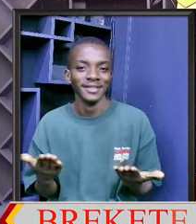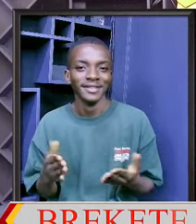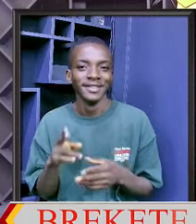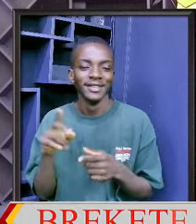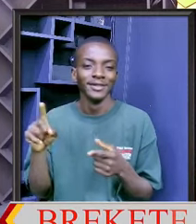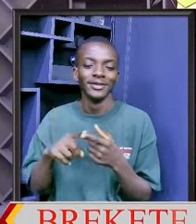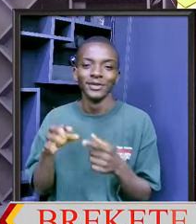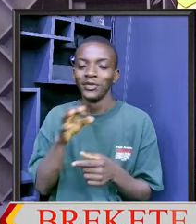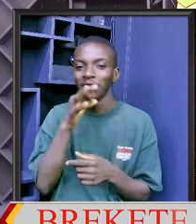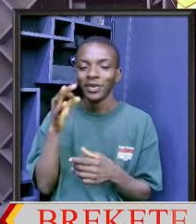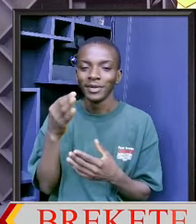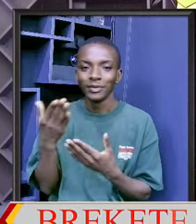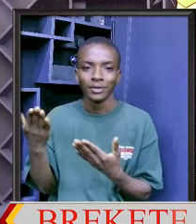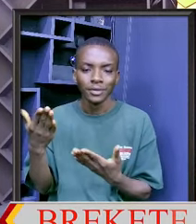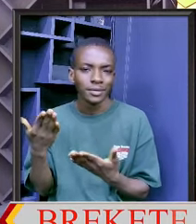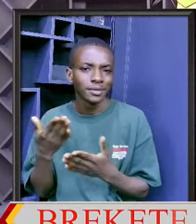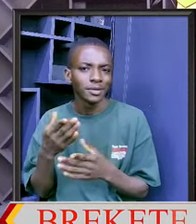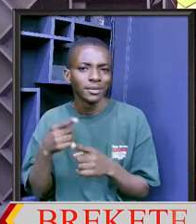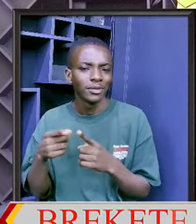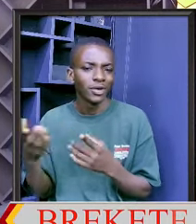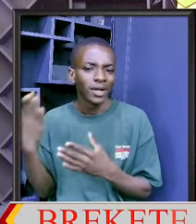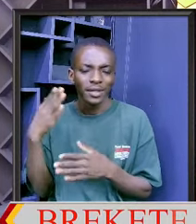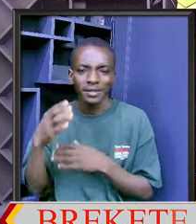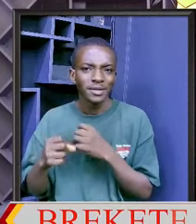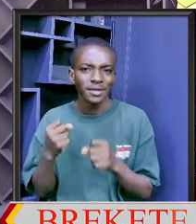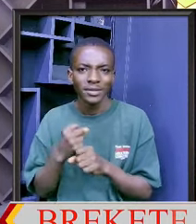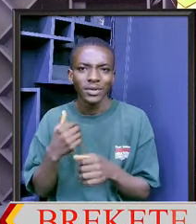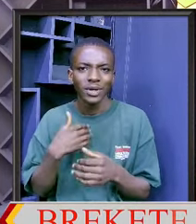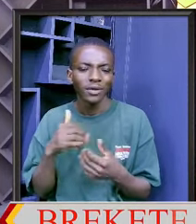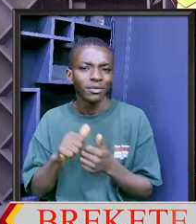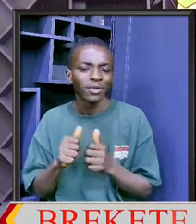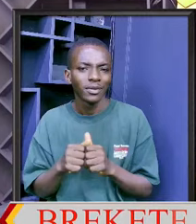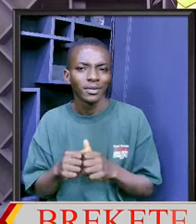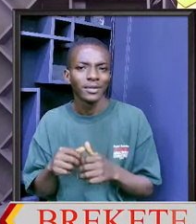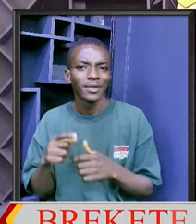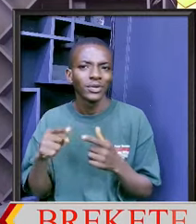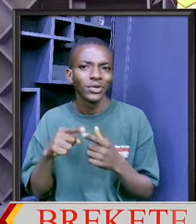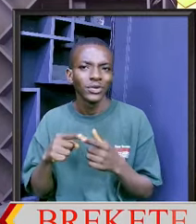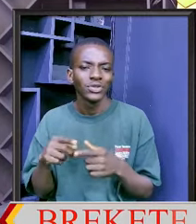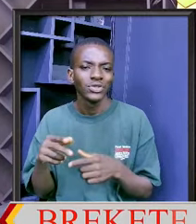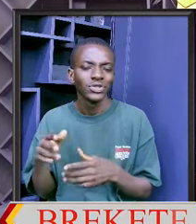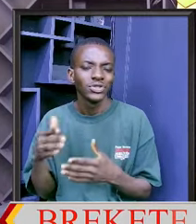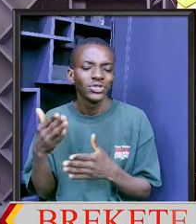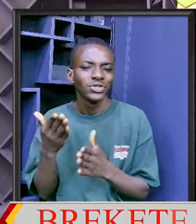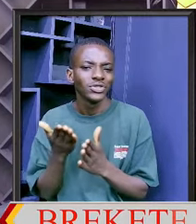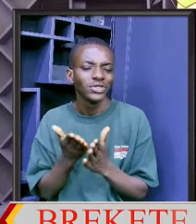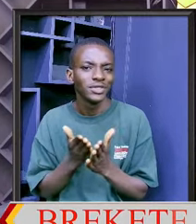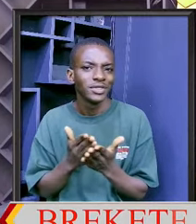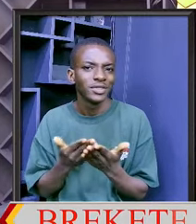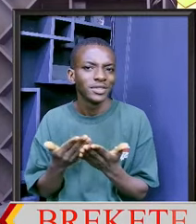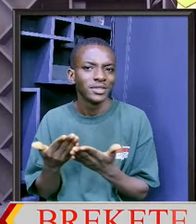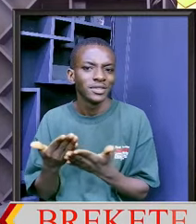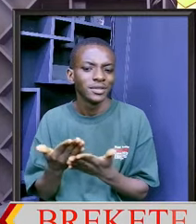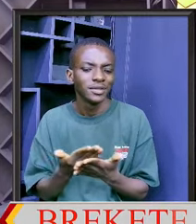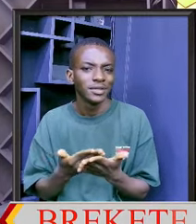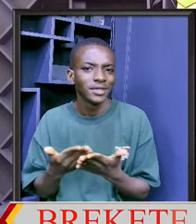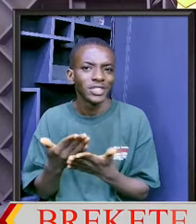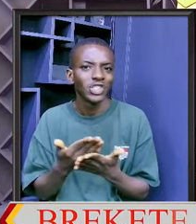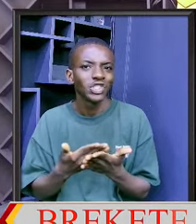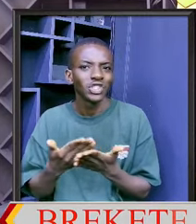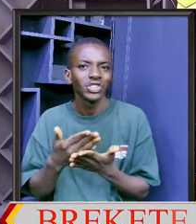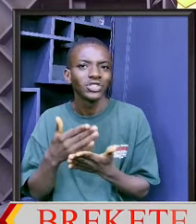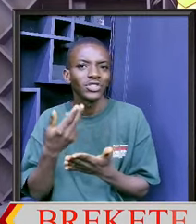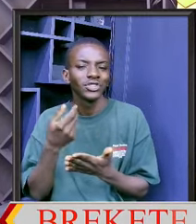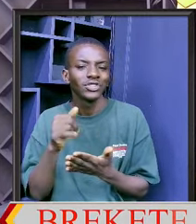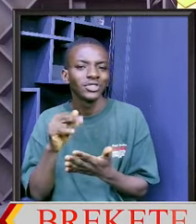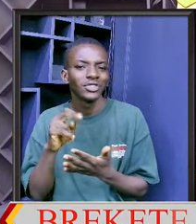I used to farm some things like that, but last year we get one problem when, like, ginger. I did plant ginger.